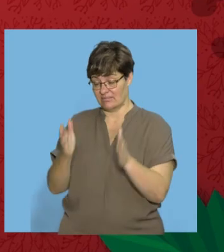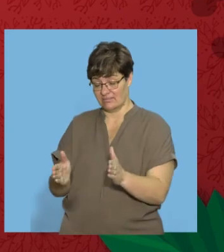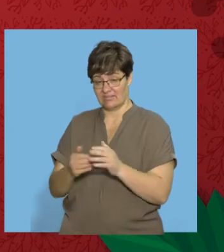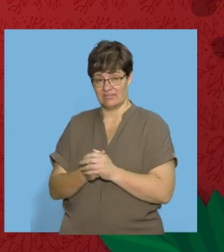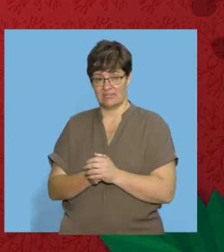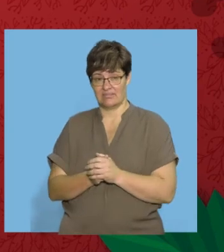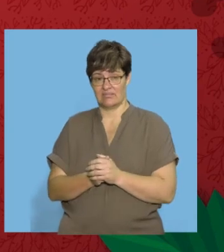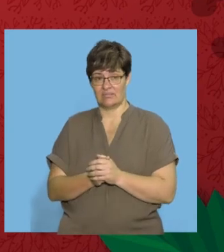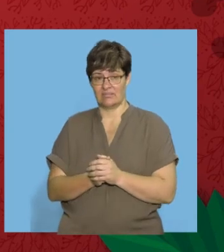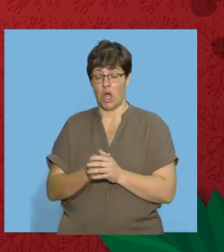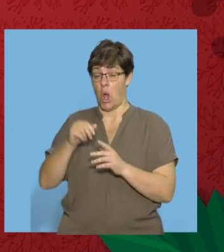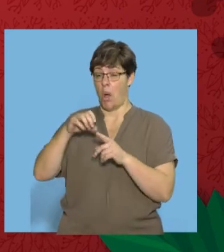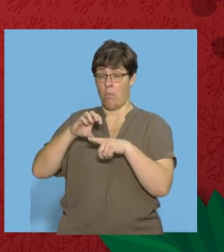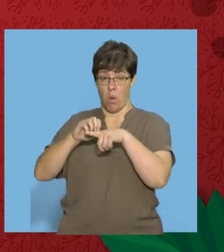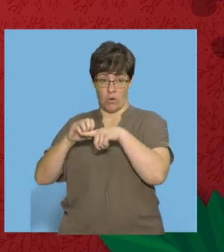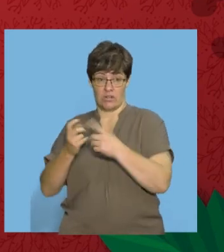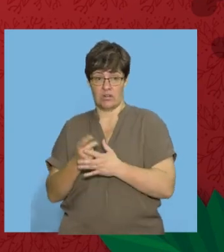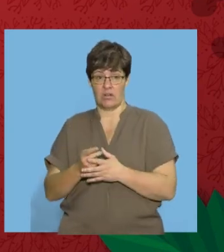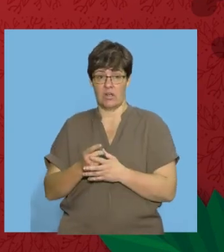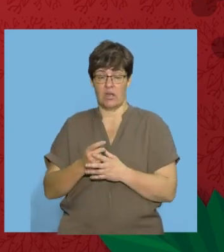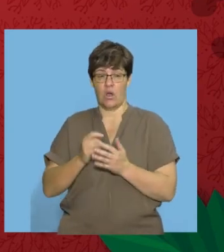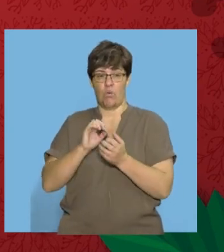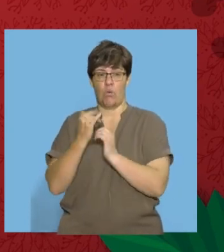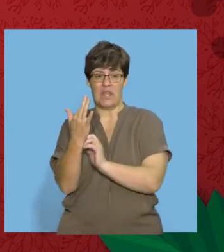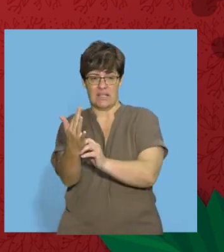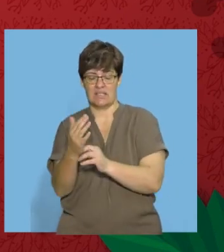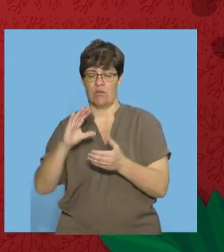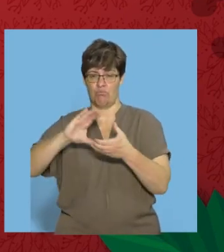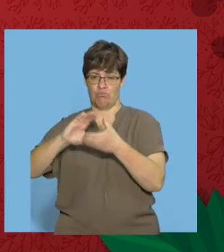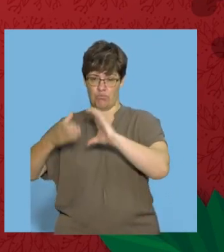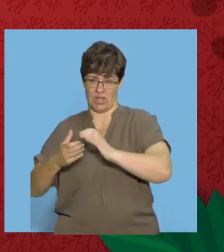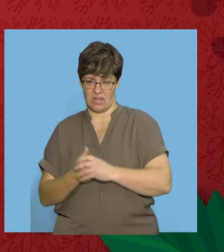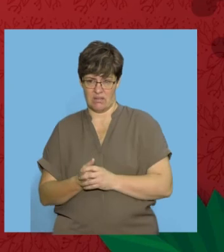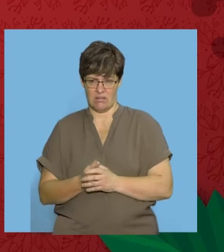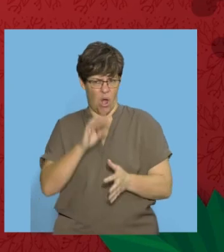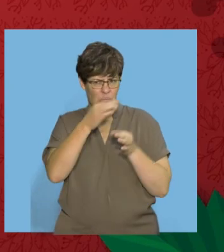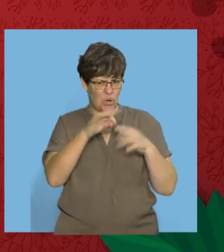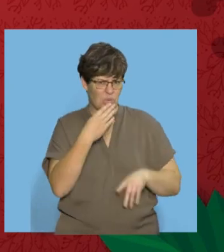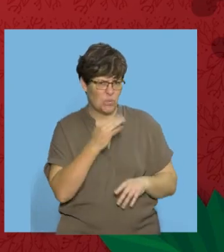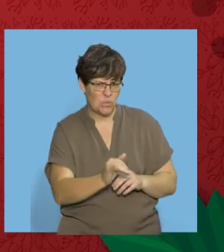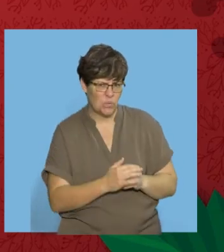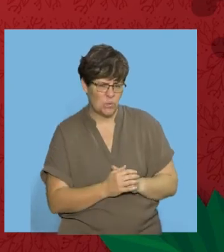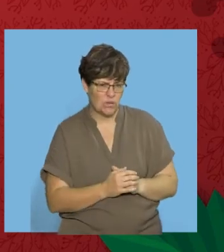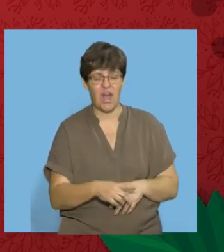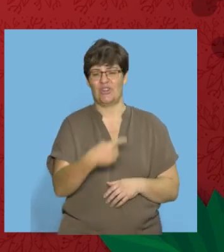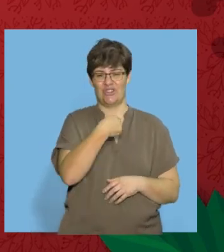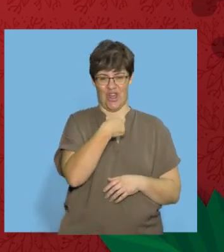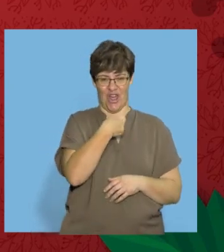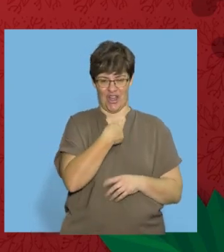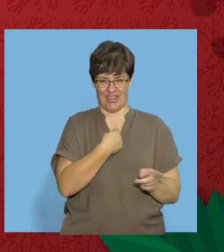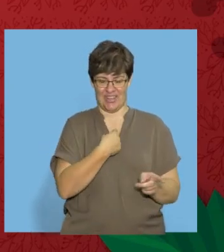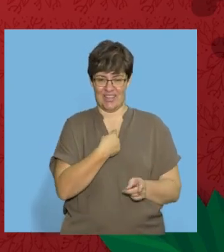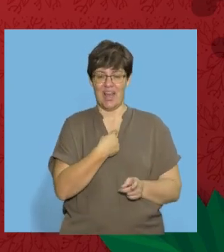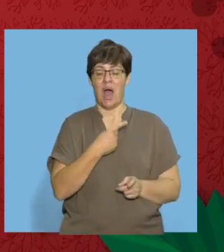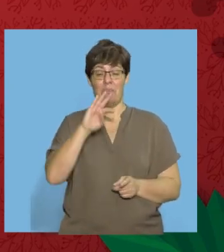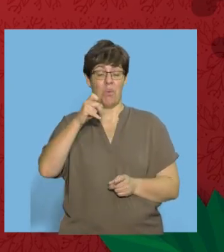Bone, Weeds, Brick. A present for whom? Doug, the bone is a present